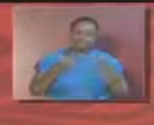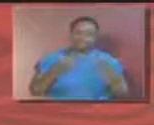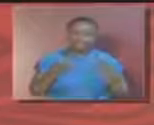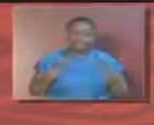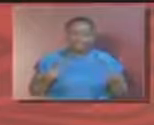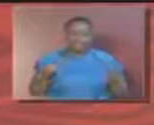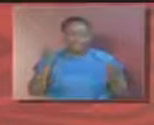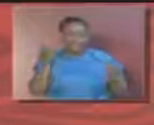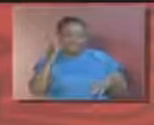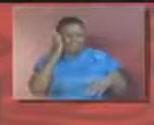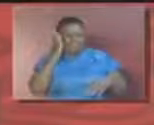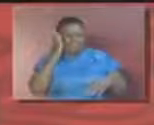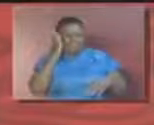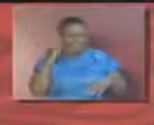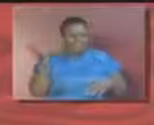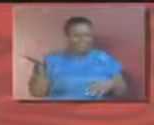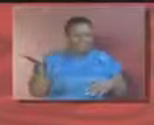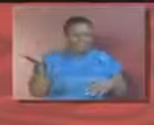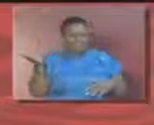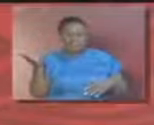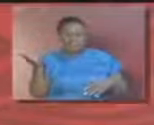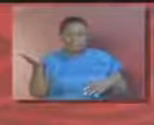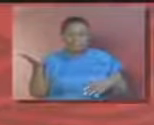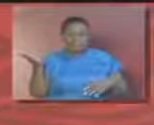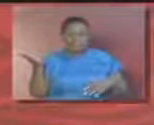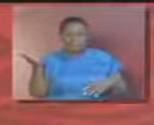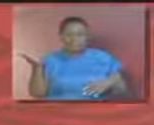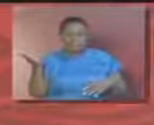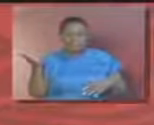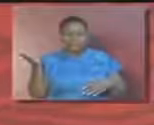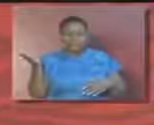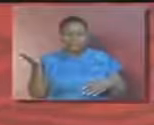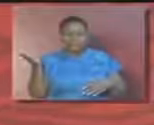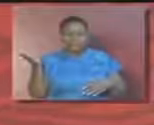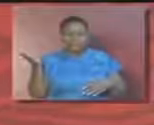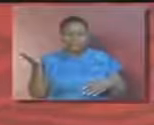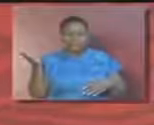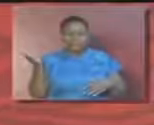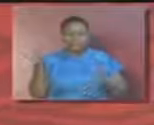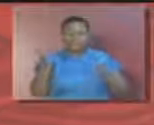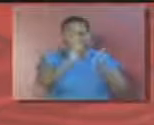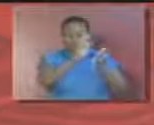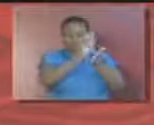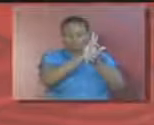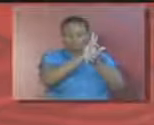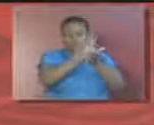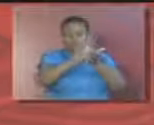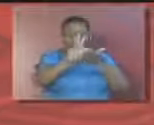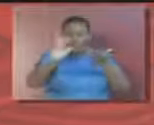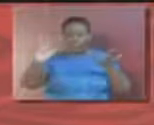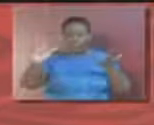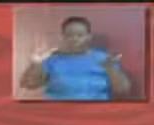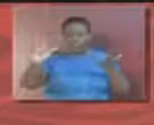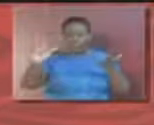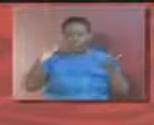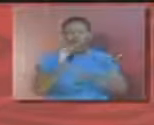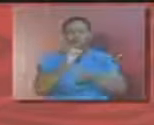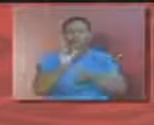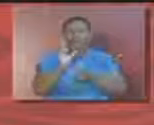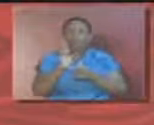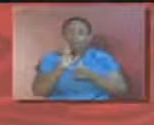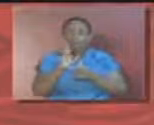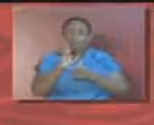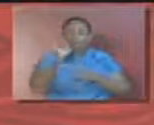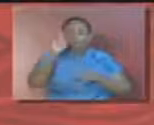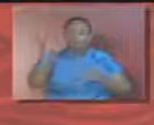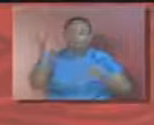be utilized within 3 weeks to a month, which is, of course, a very concerning trend. Now, what I will say to the population and I will